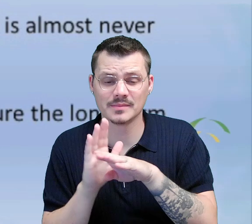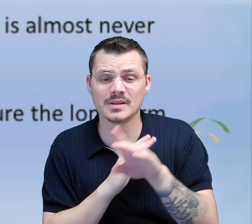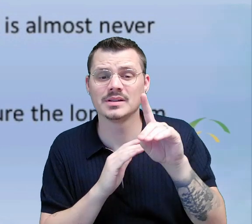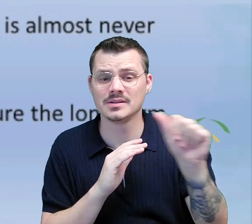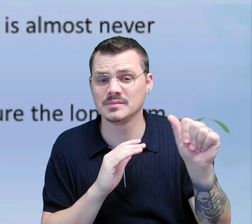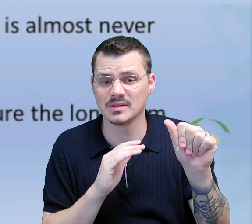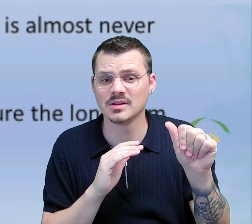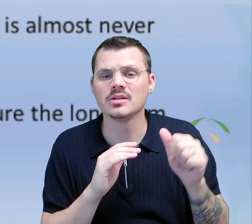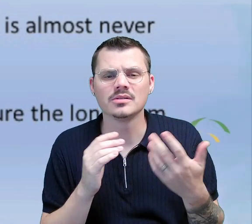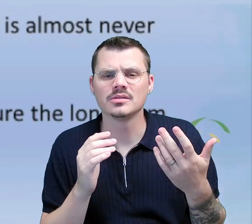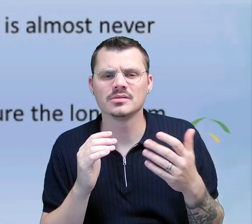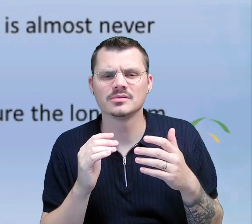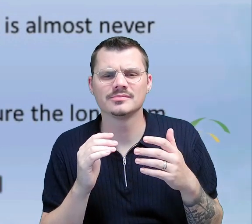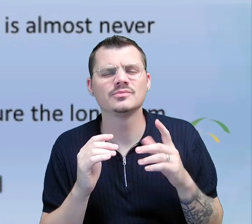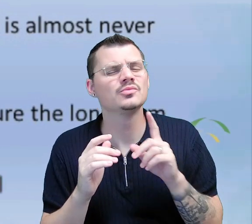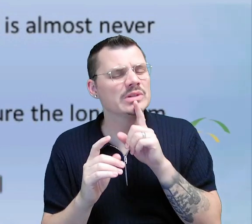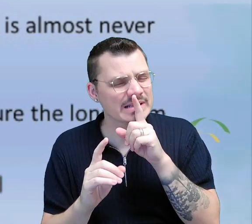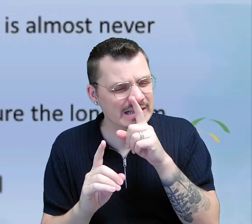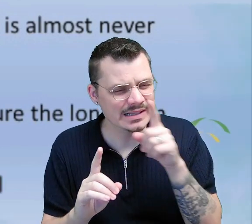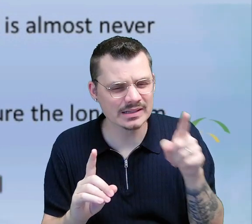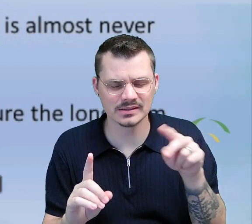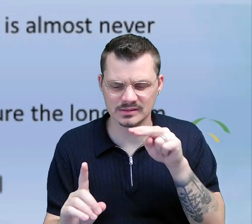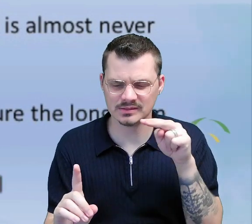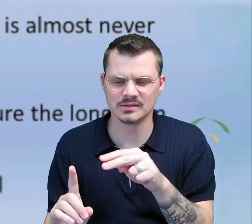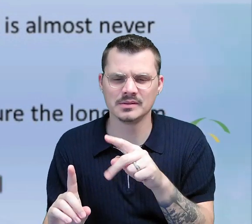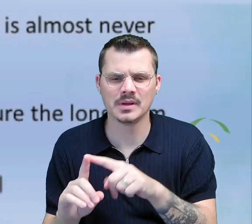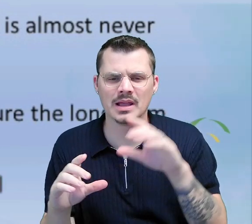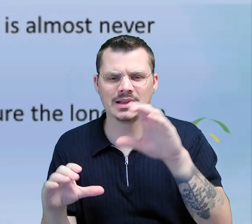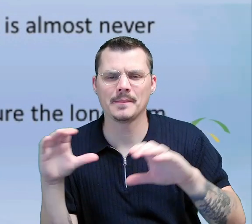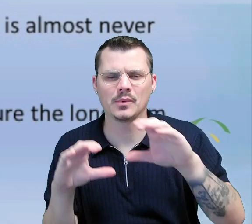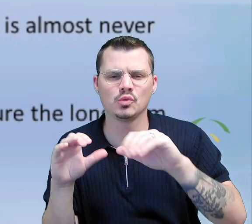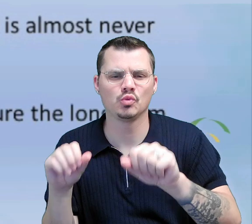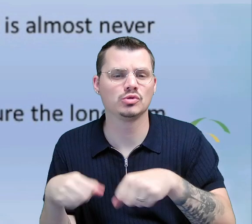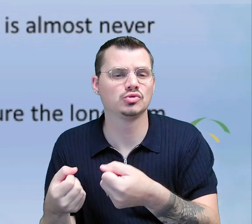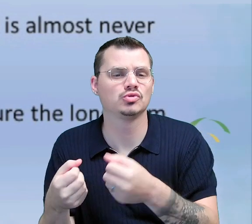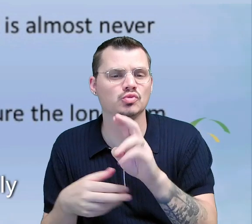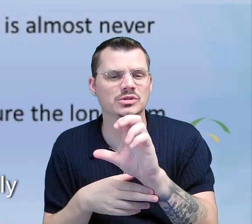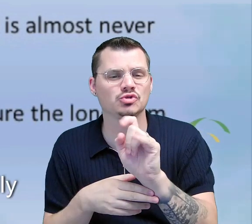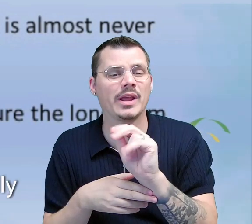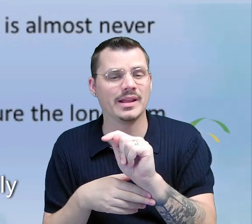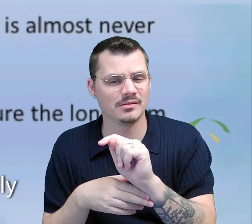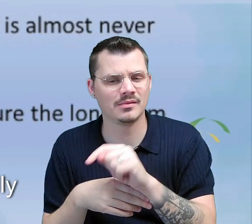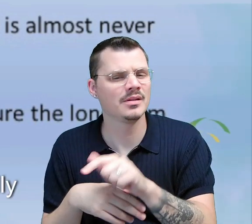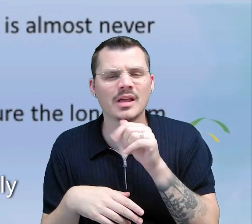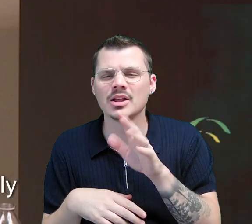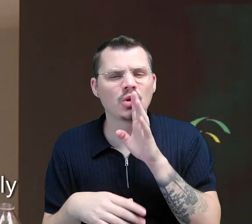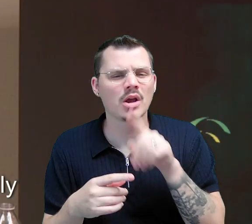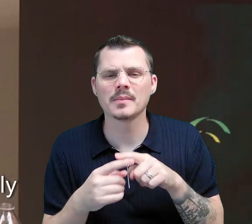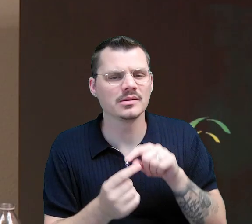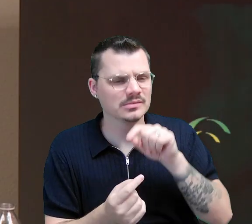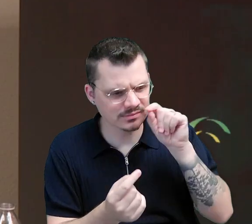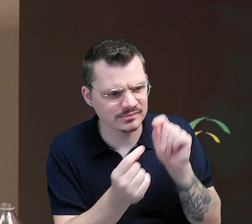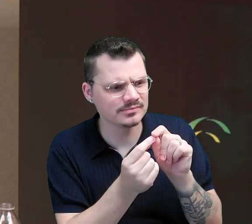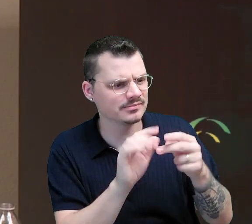developmental disabilities are talking strictly about chemical restraint. They're not talking about